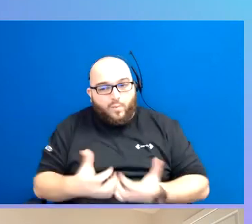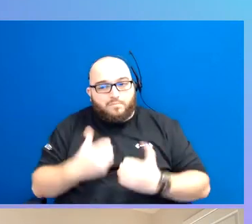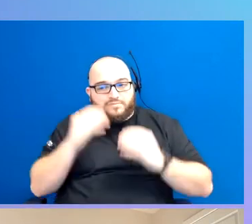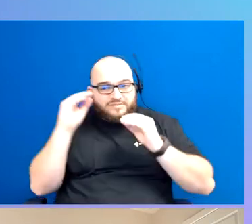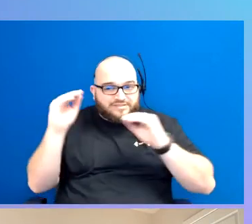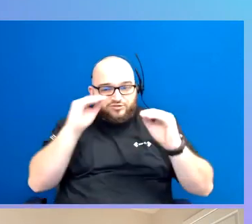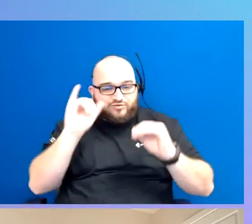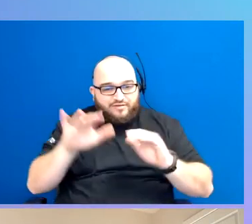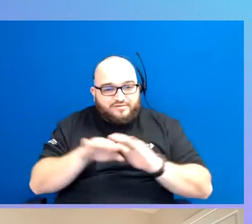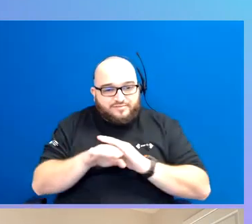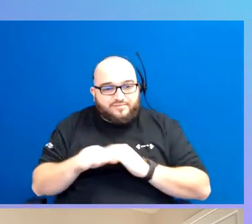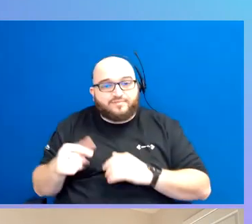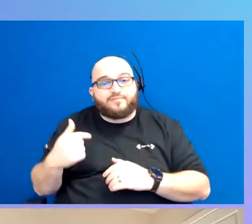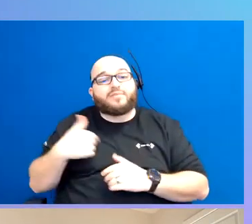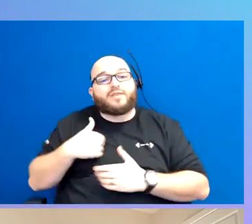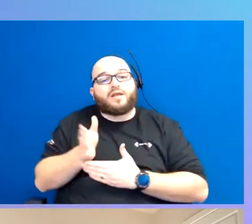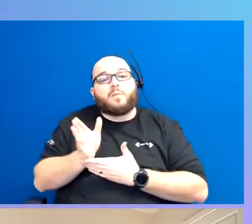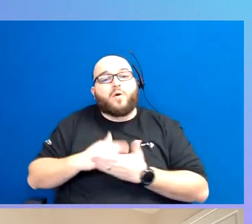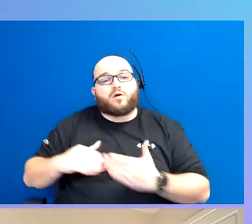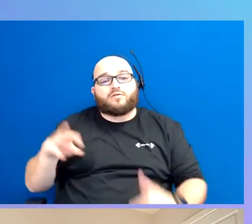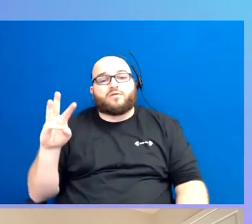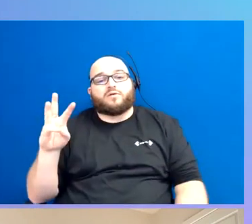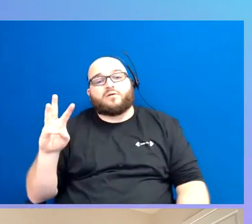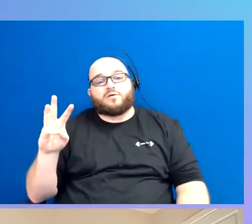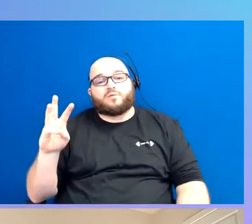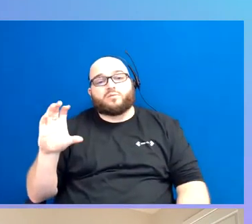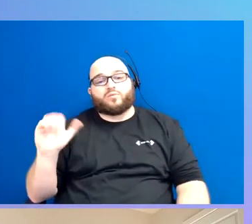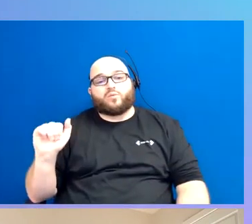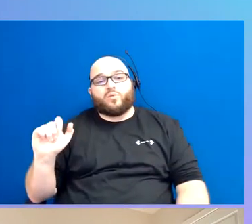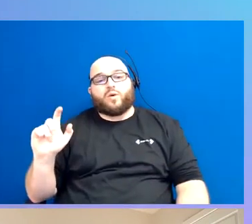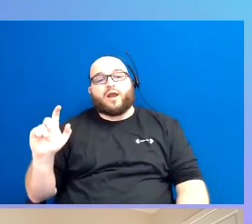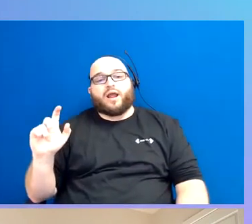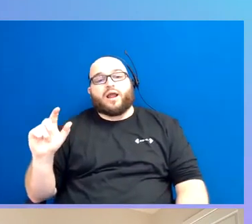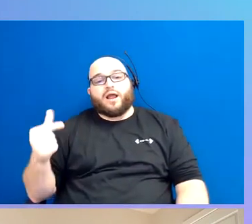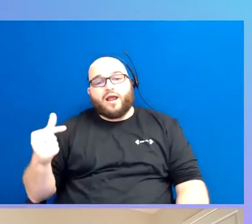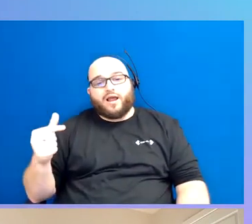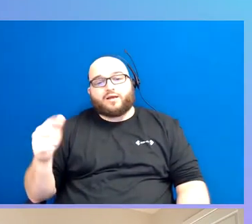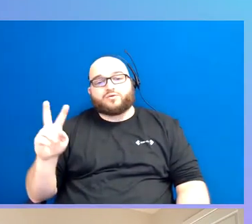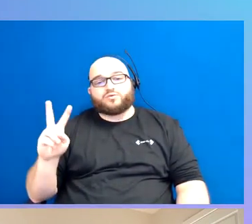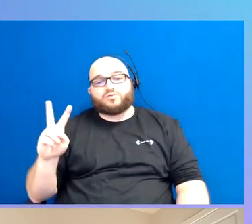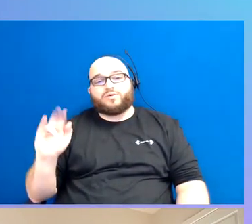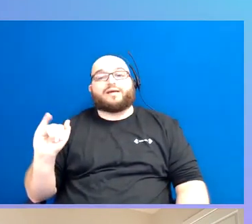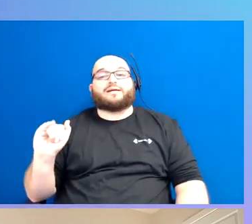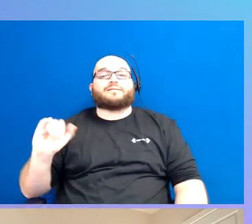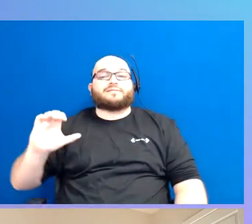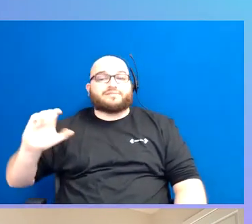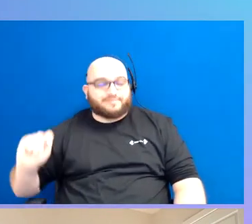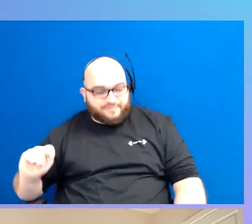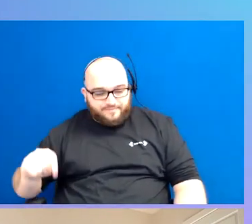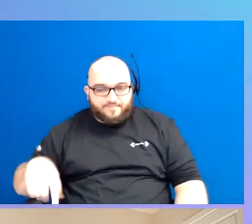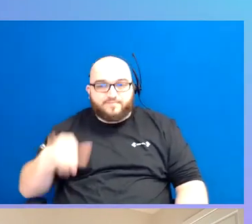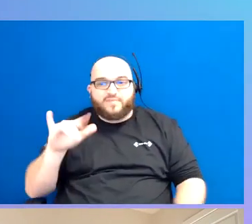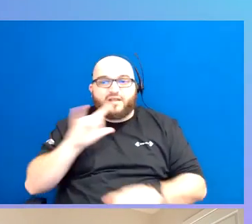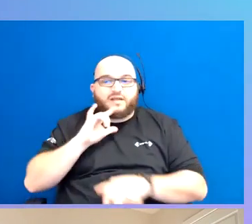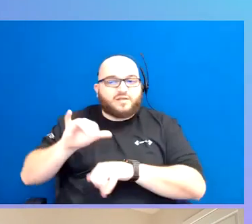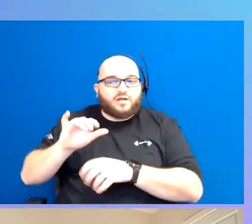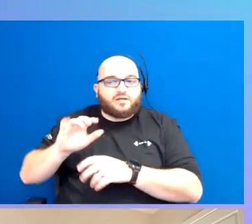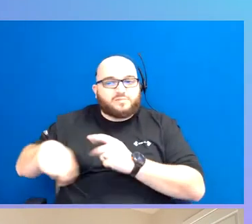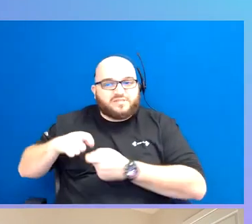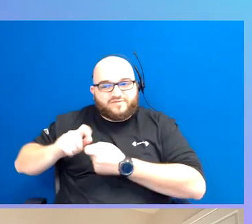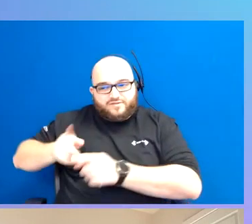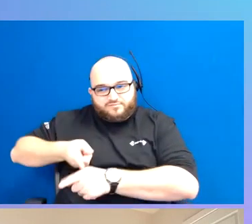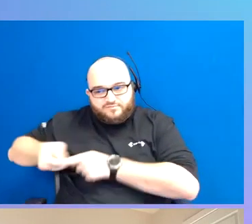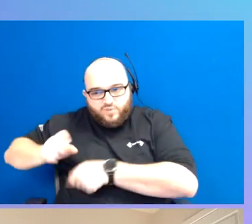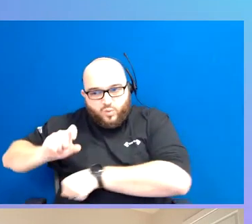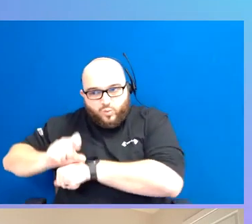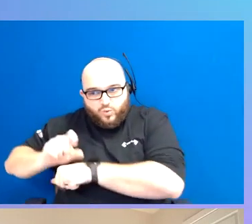I am part of WCAG 2.ICT. So WCAG 2.ICT is a working group